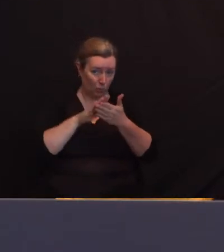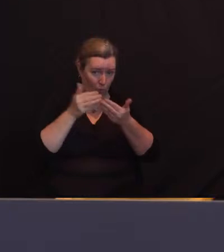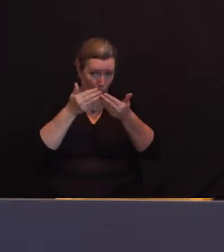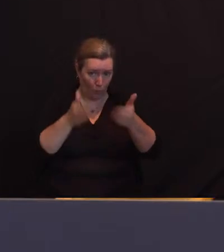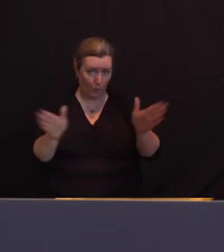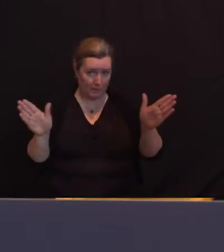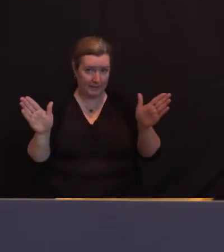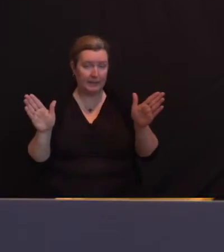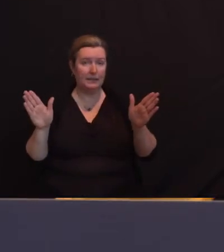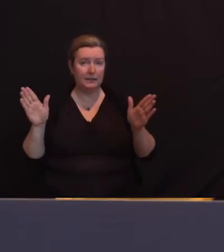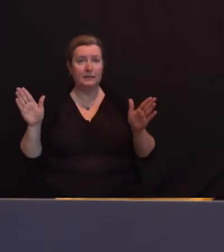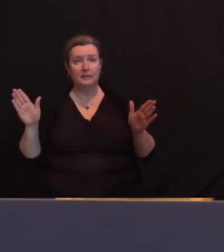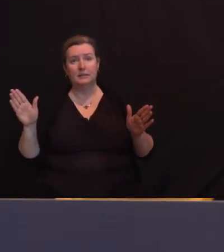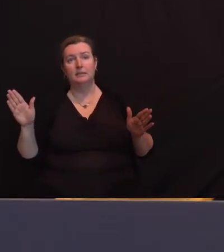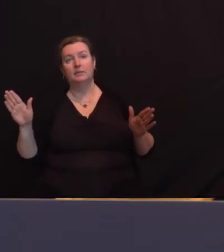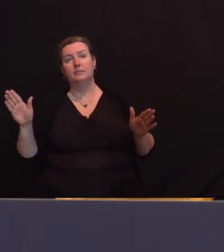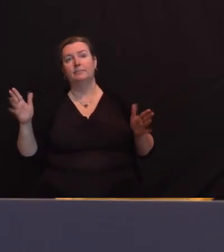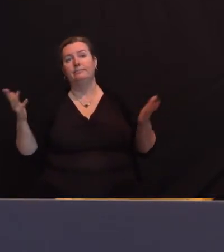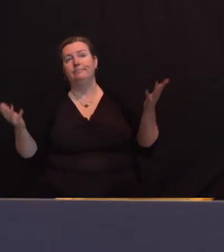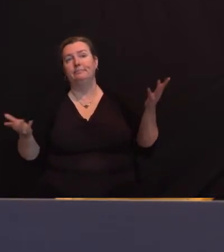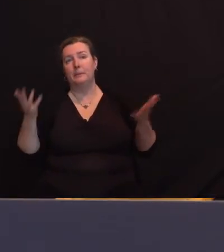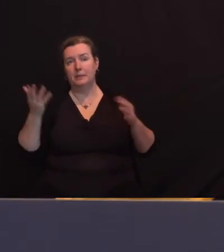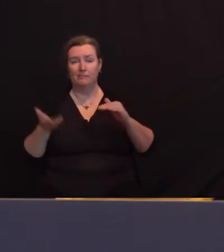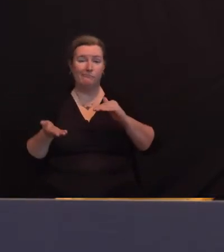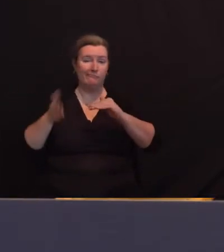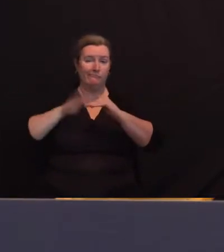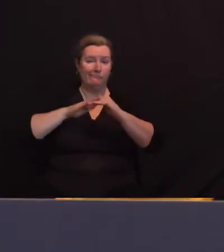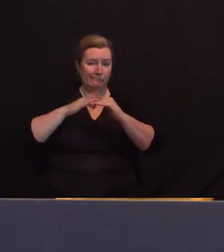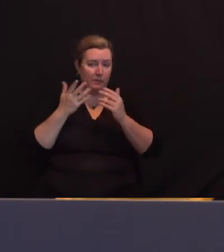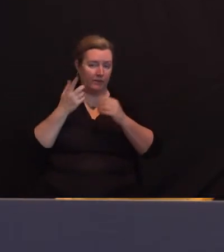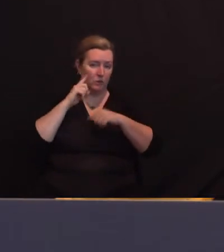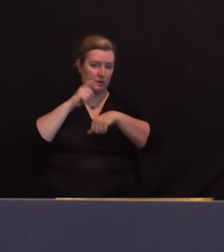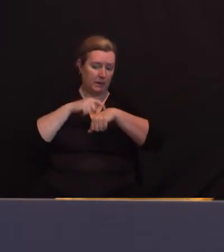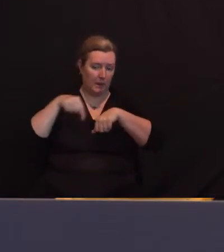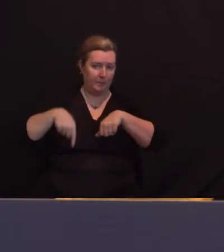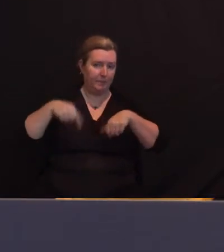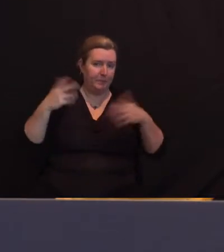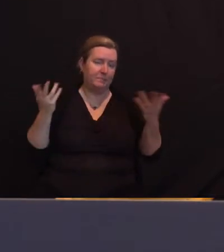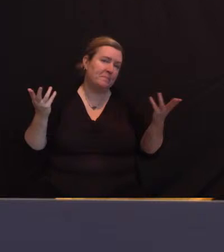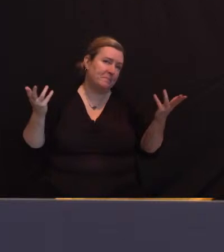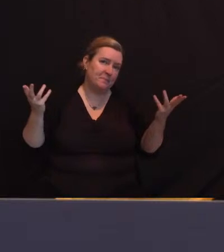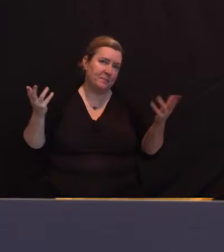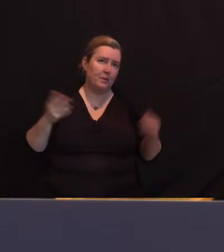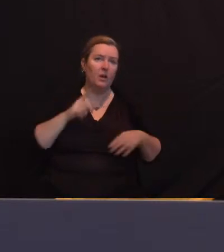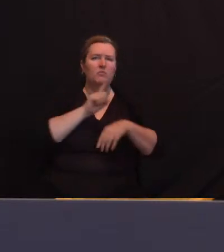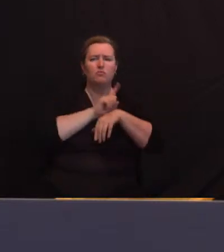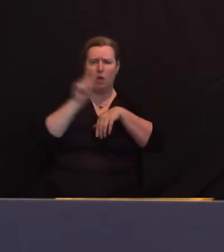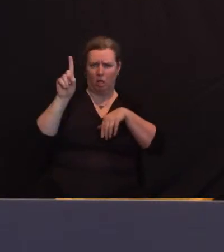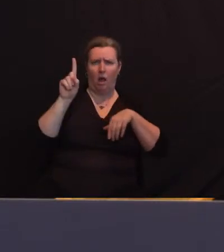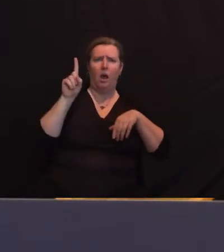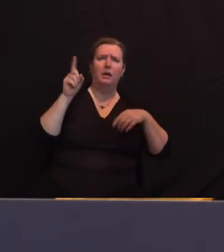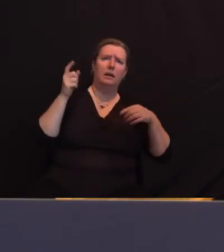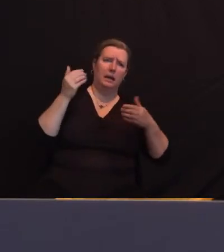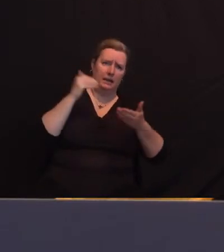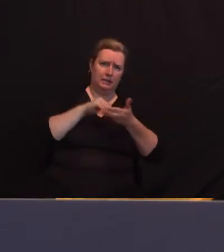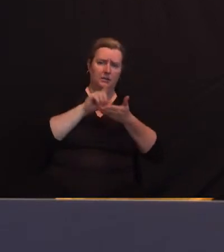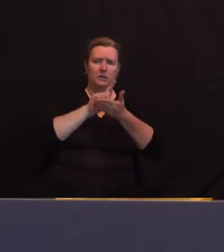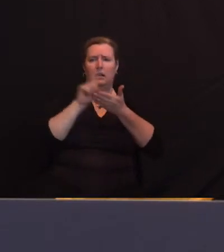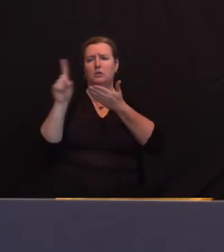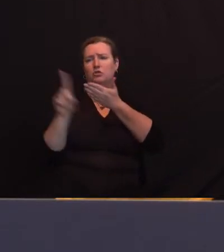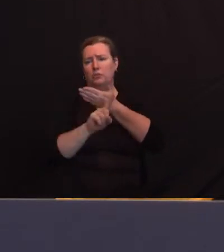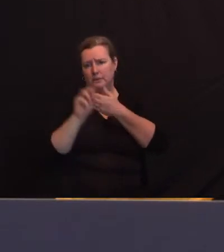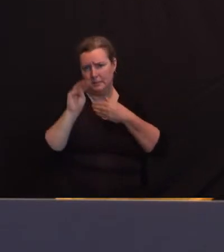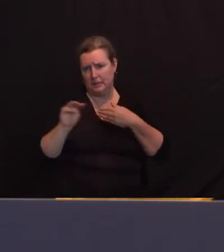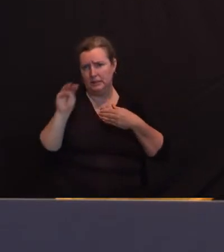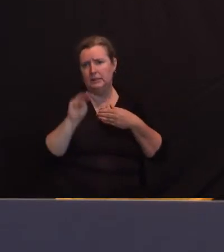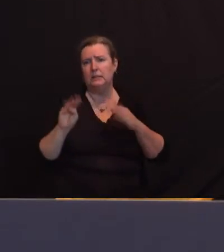here, and we'll follow up with you. But with that, we'll see you a week from today at 1 o'clock, and we'll be out and about, I'm sure, several days this week in the state. Mike, good to see